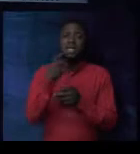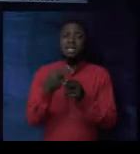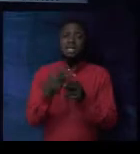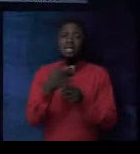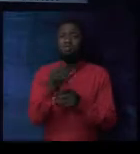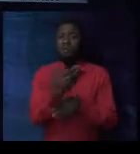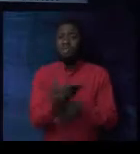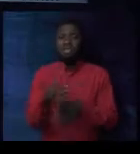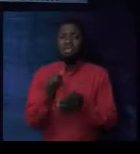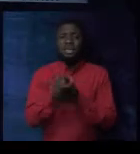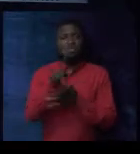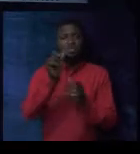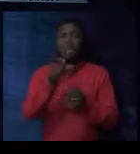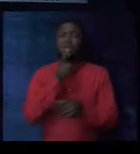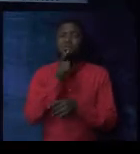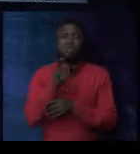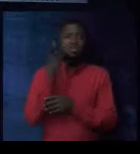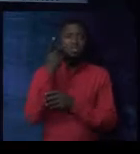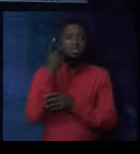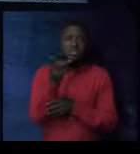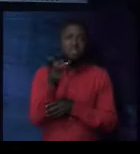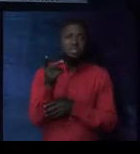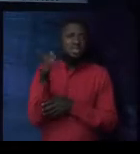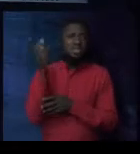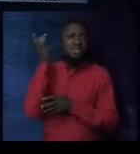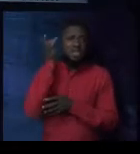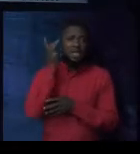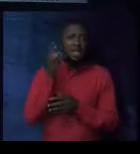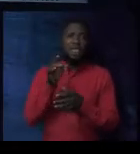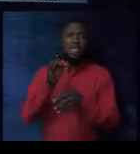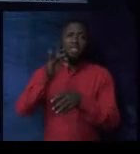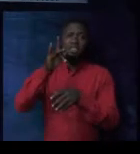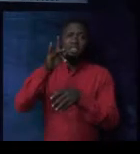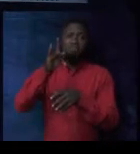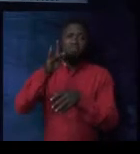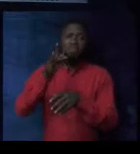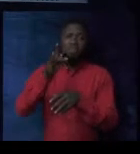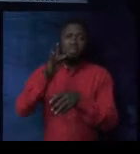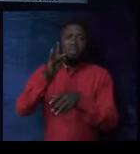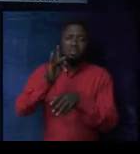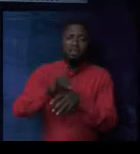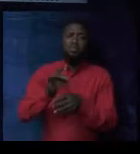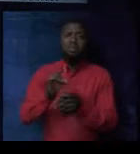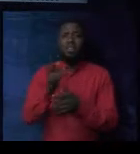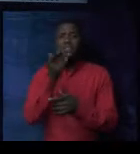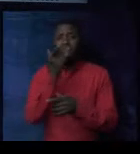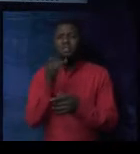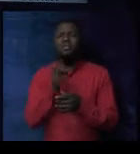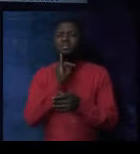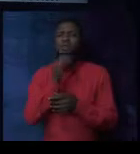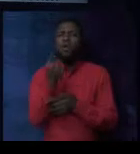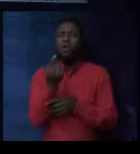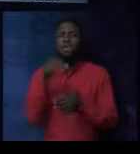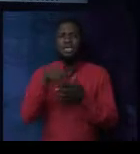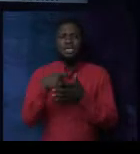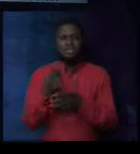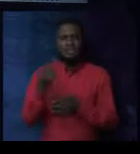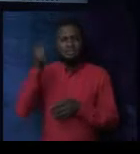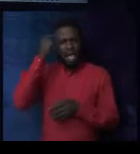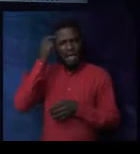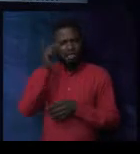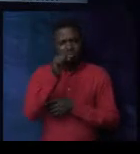the names of things you cannot see, hear, taste, or feel, They exist only in the